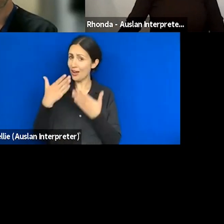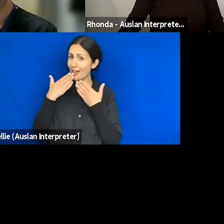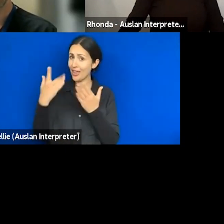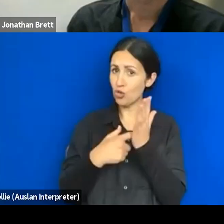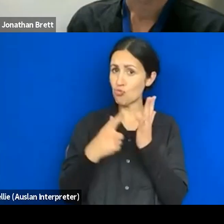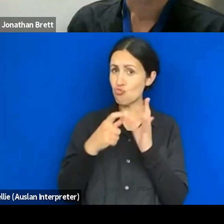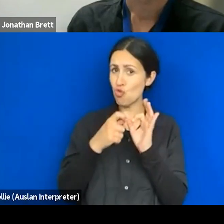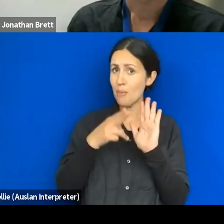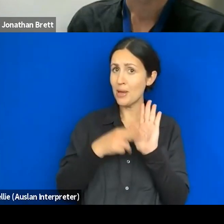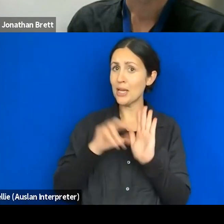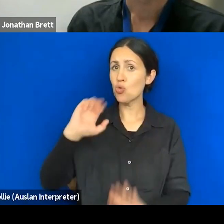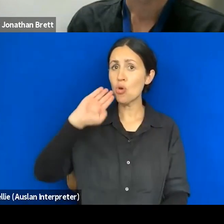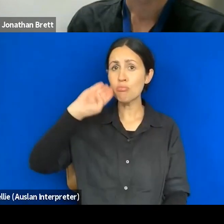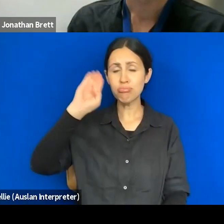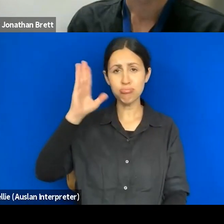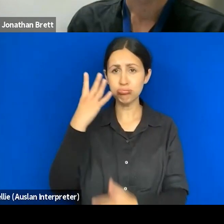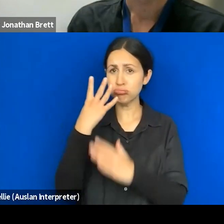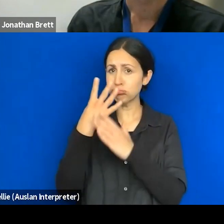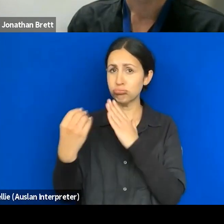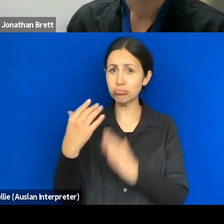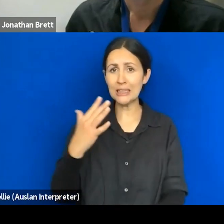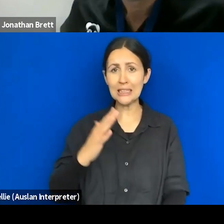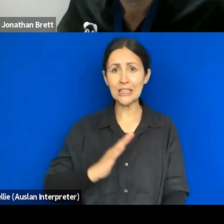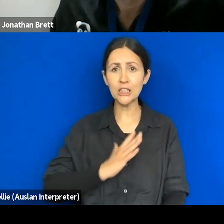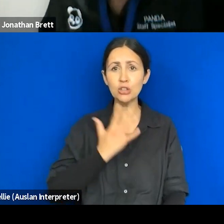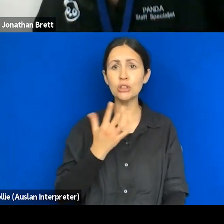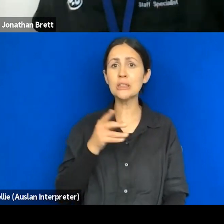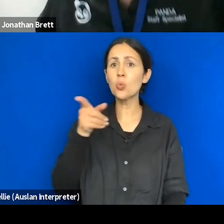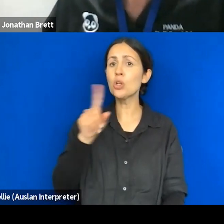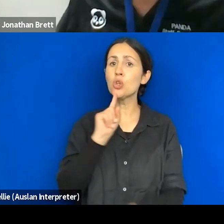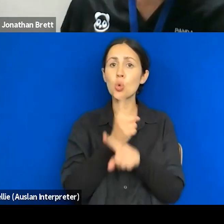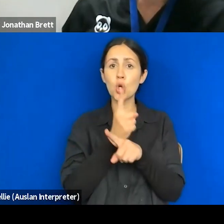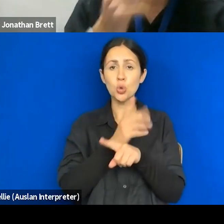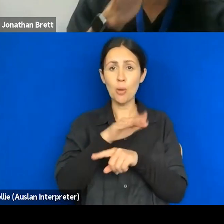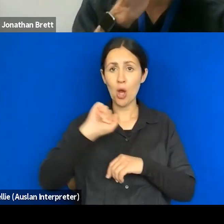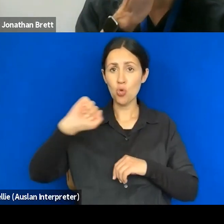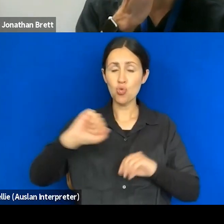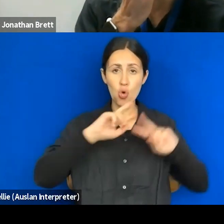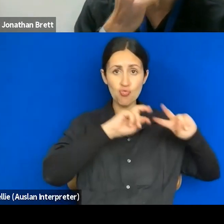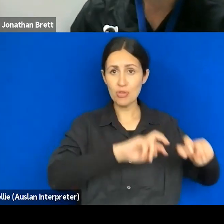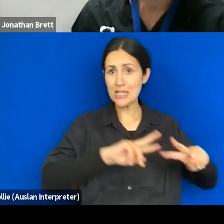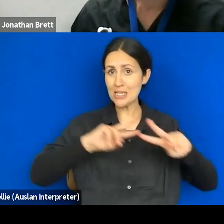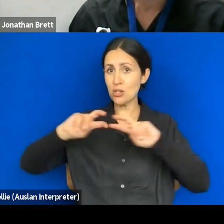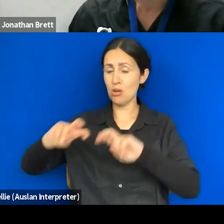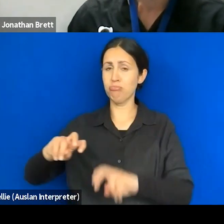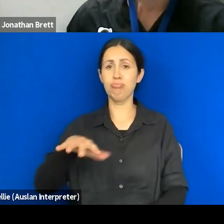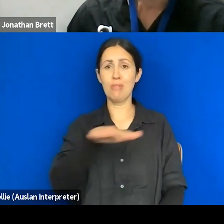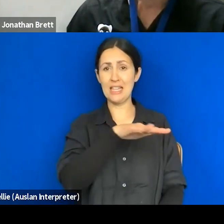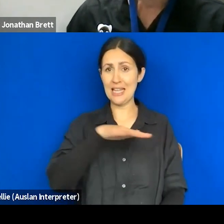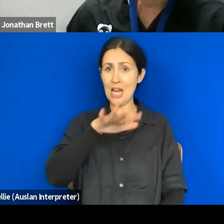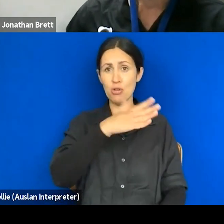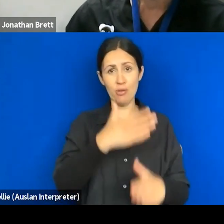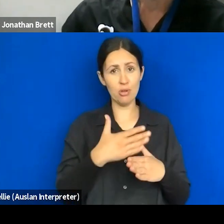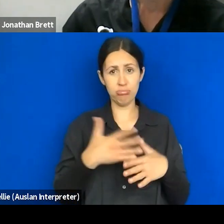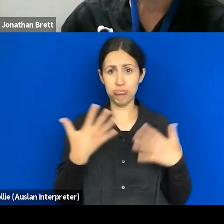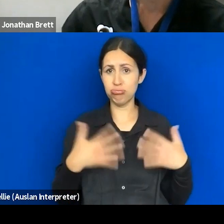fascinating presentation and the exploration of the research potential of this area and the